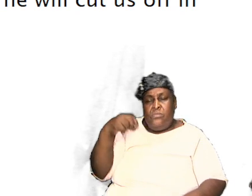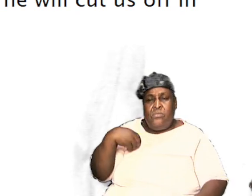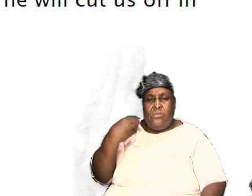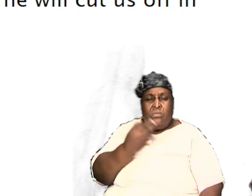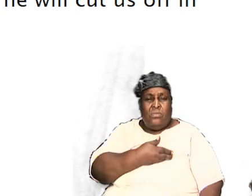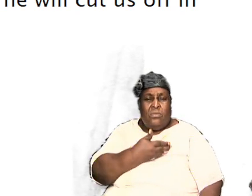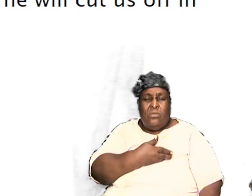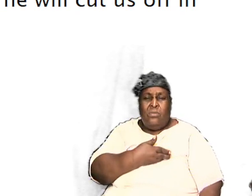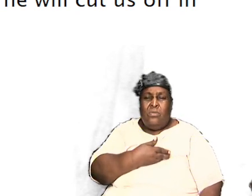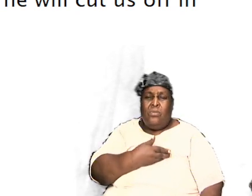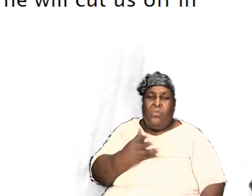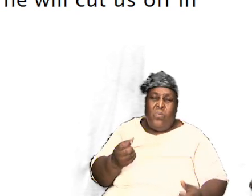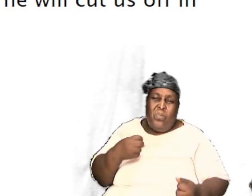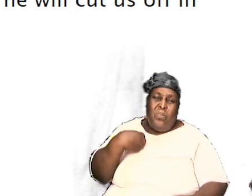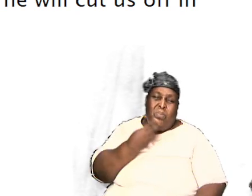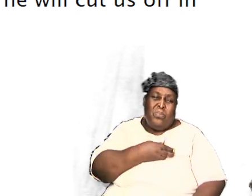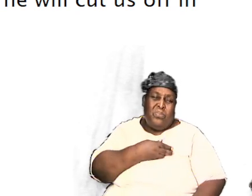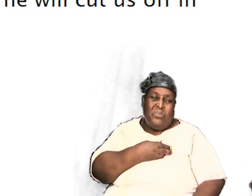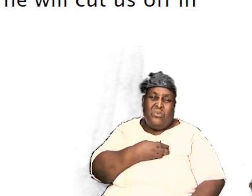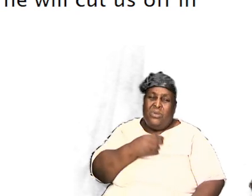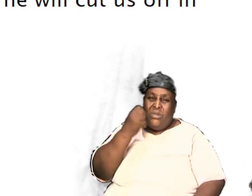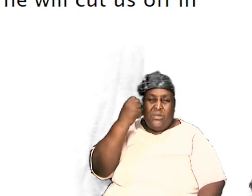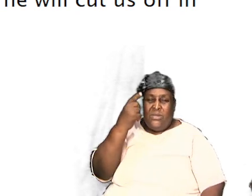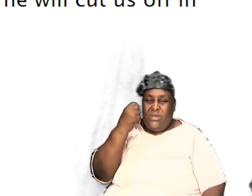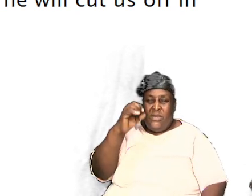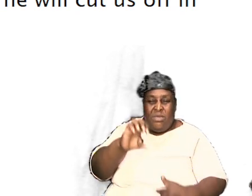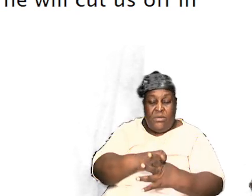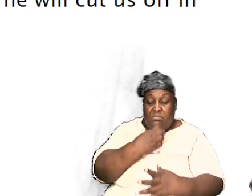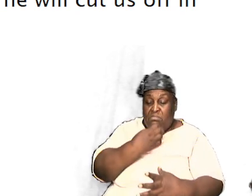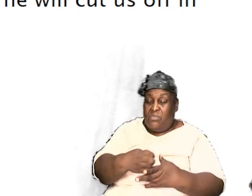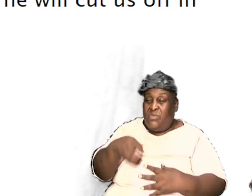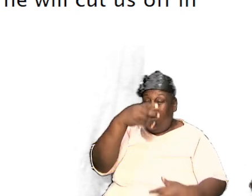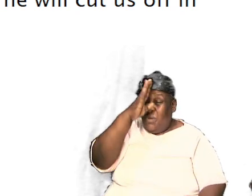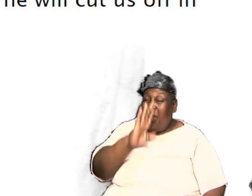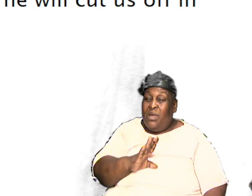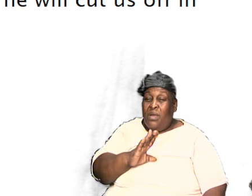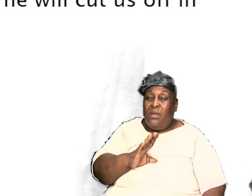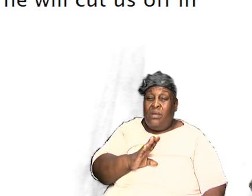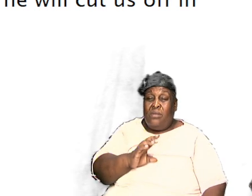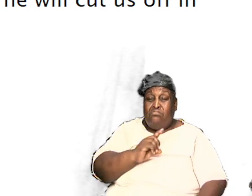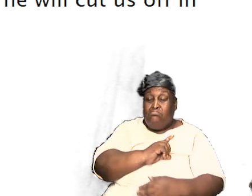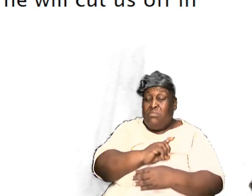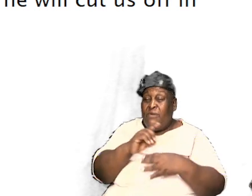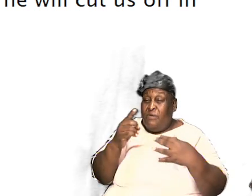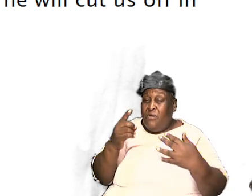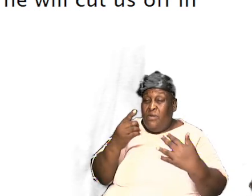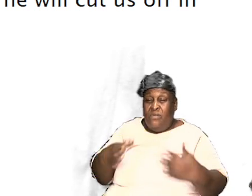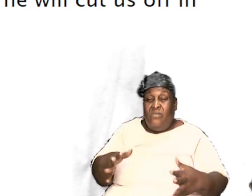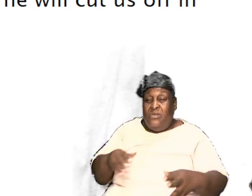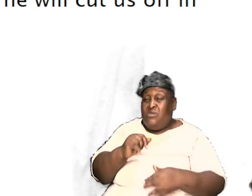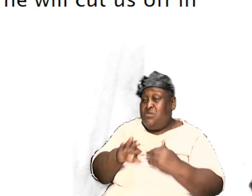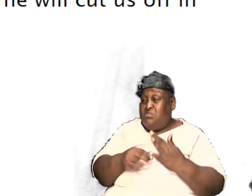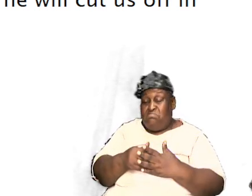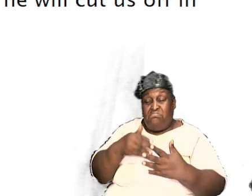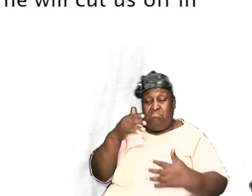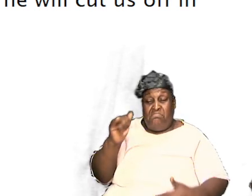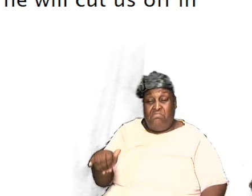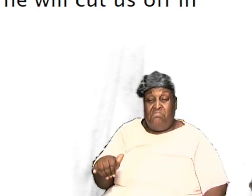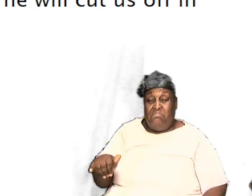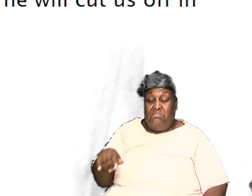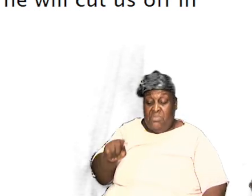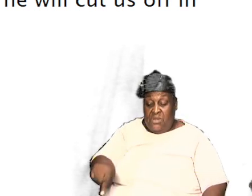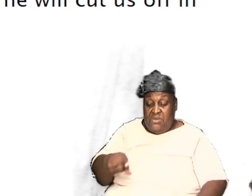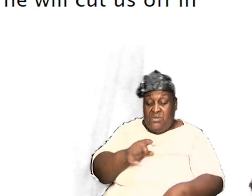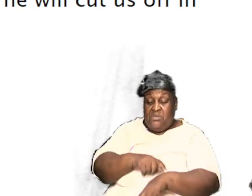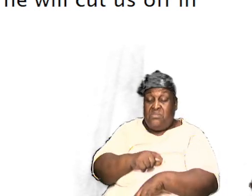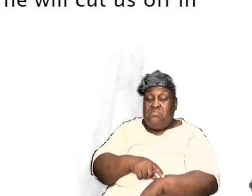I want us to understand that even though God did all of that in this time, in